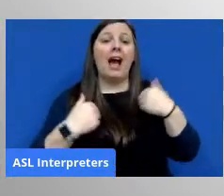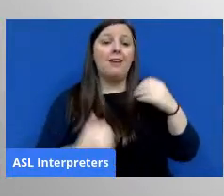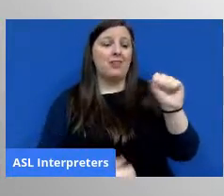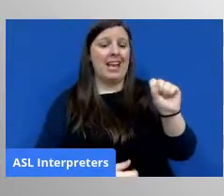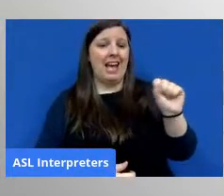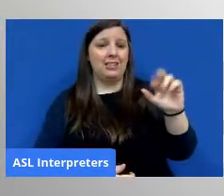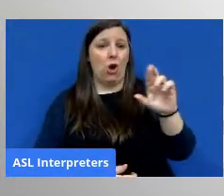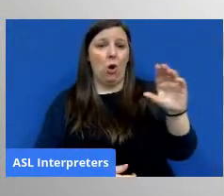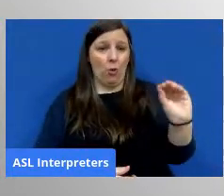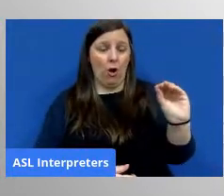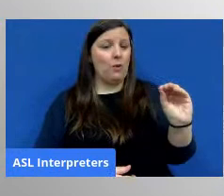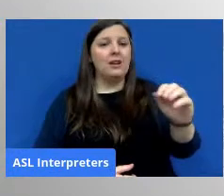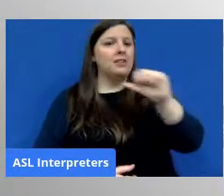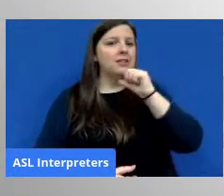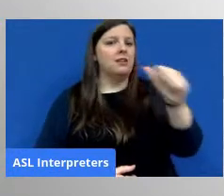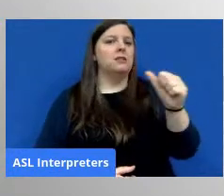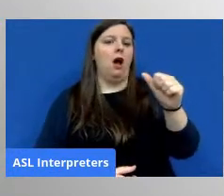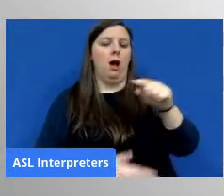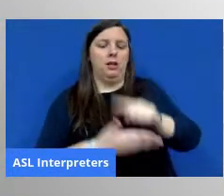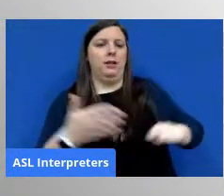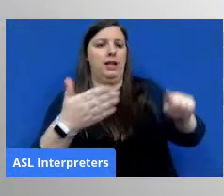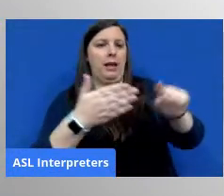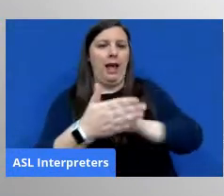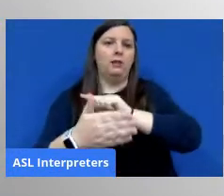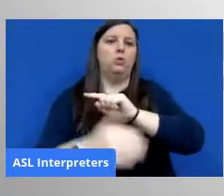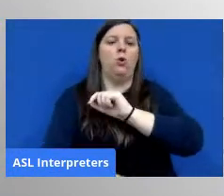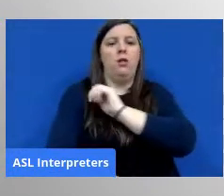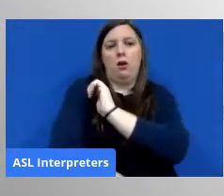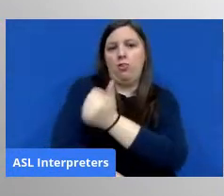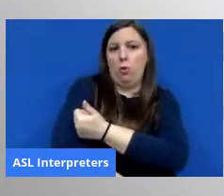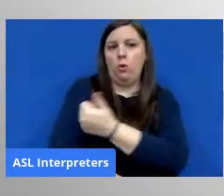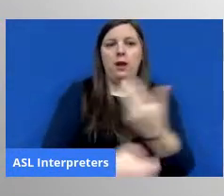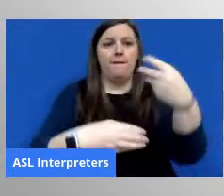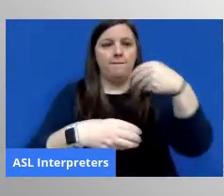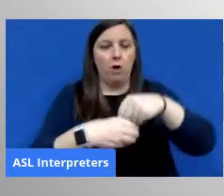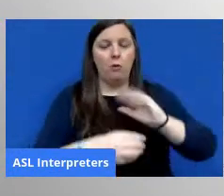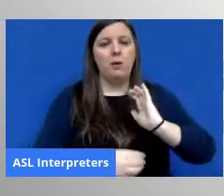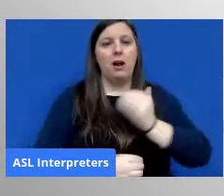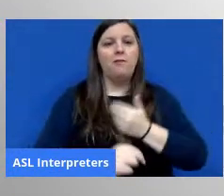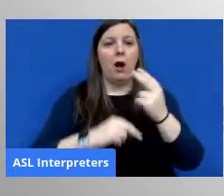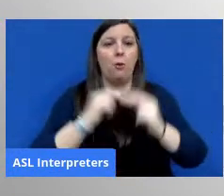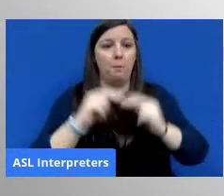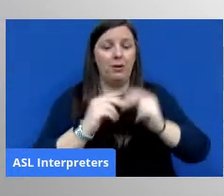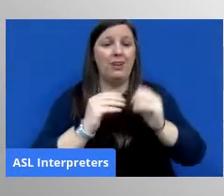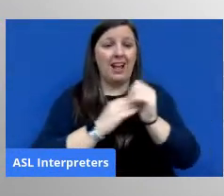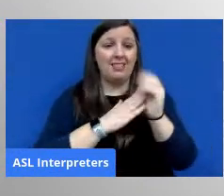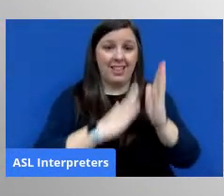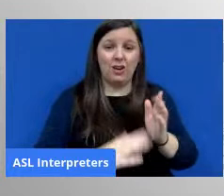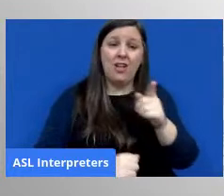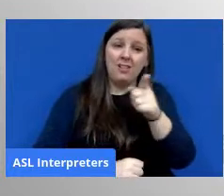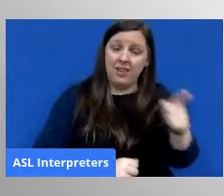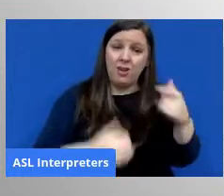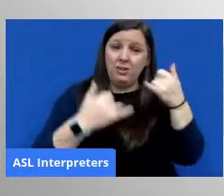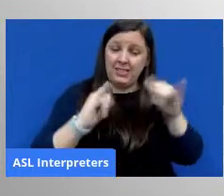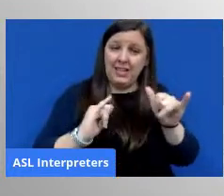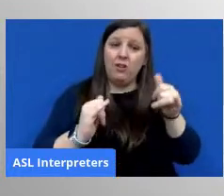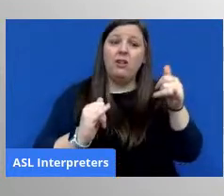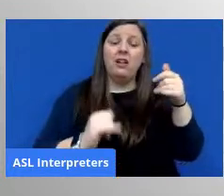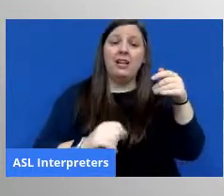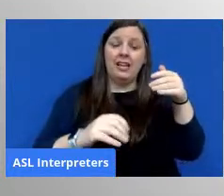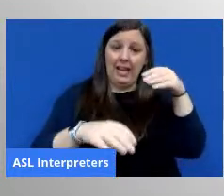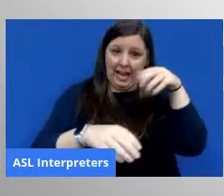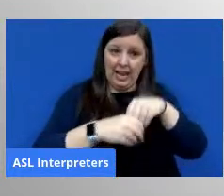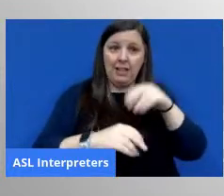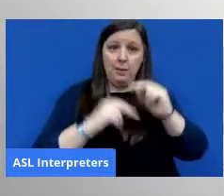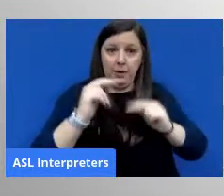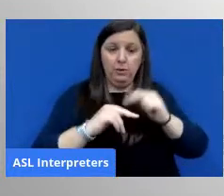the authority and the involvement of our building leaders. They still are there to do their job, to advocate for students, all of the students, the